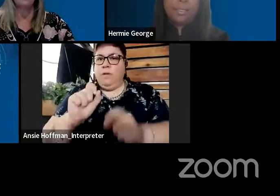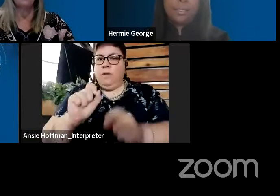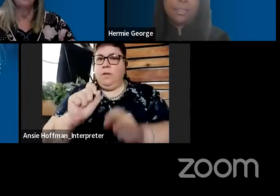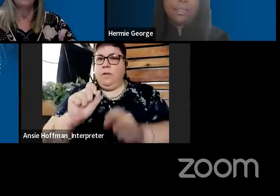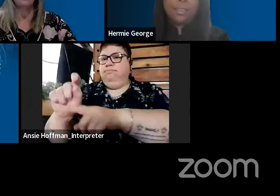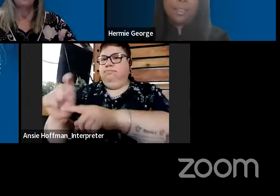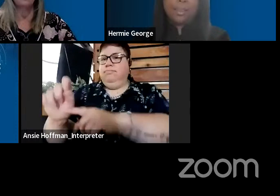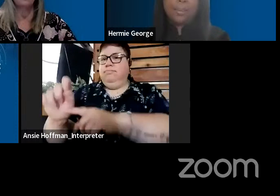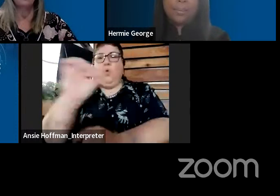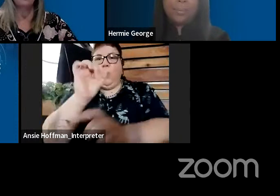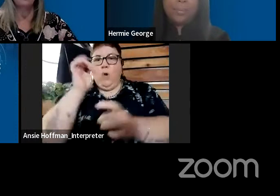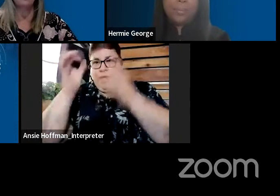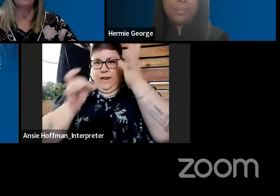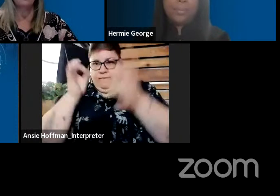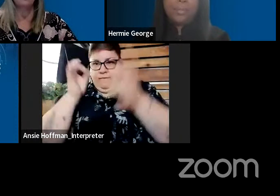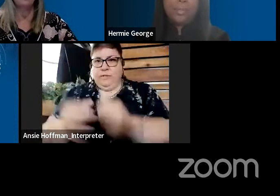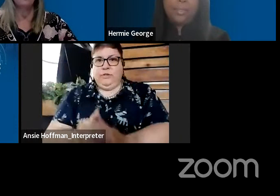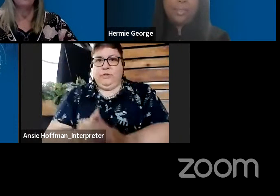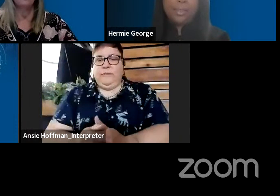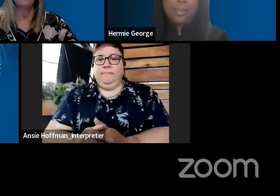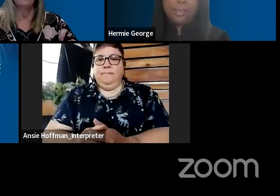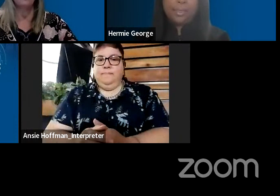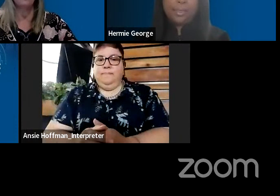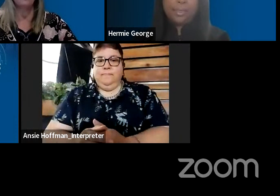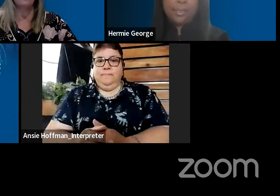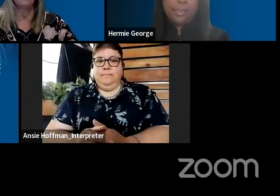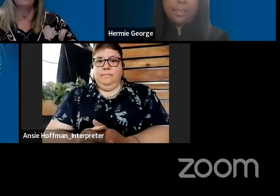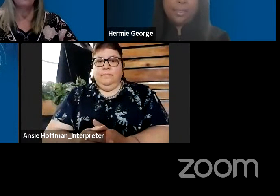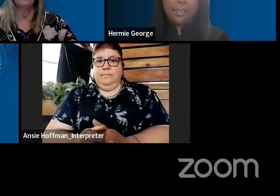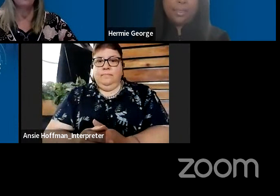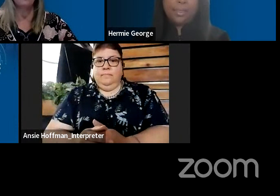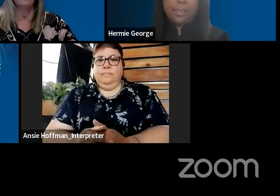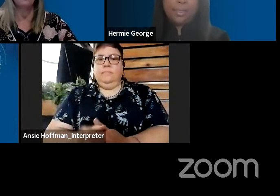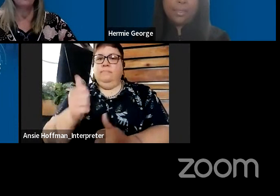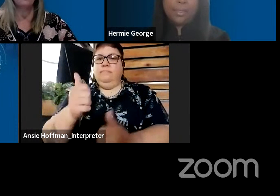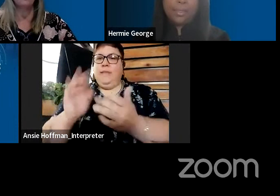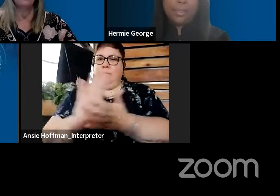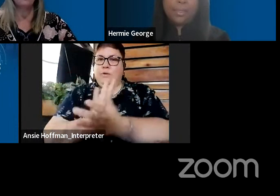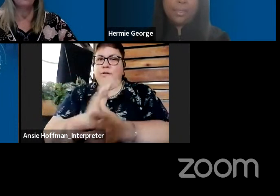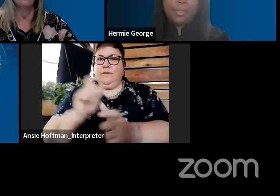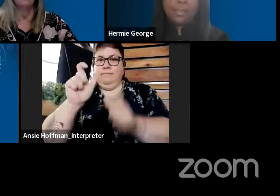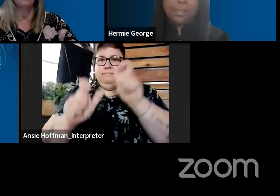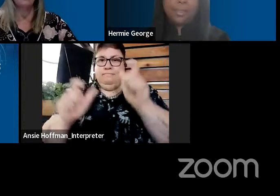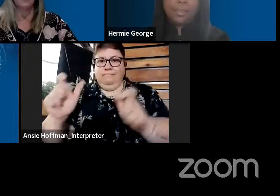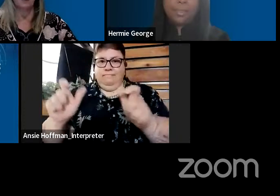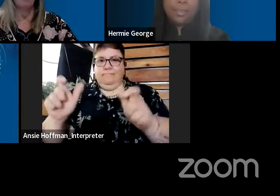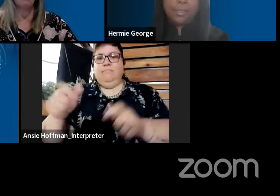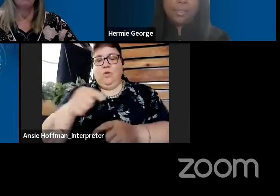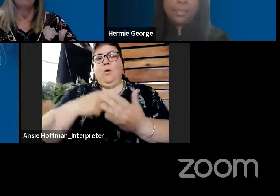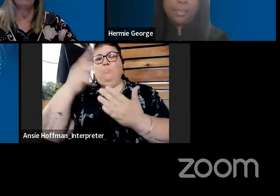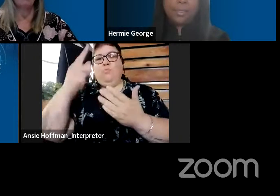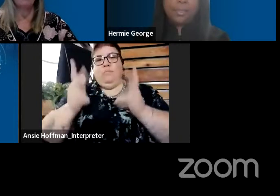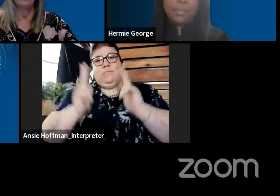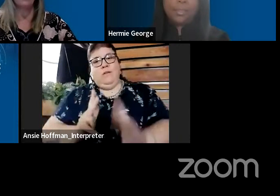rest of the matters. On that note, I appreciate everybody and thanks back to you, Program Director.